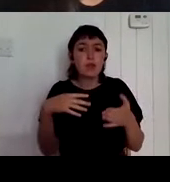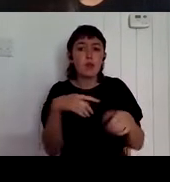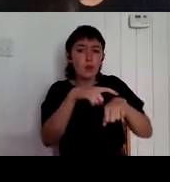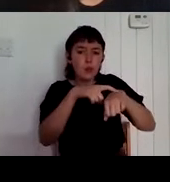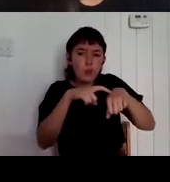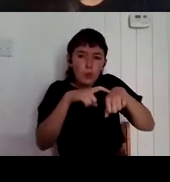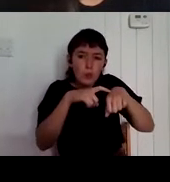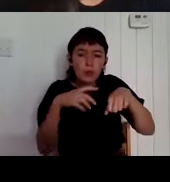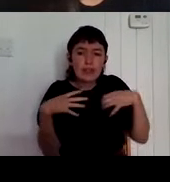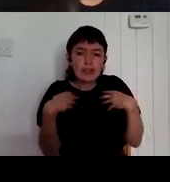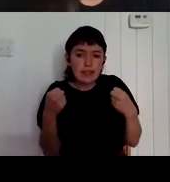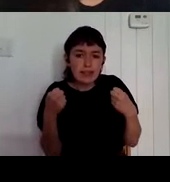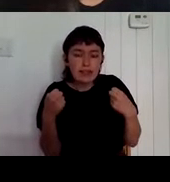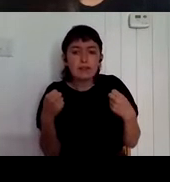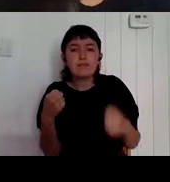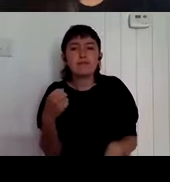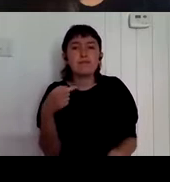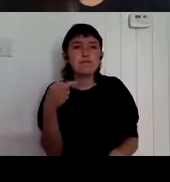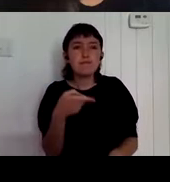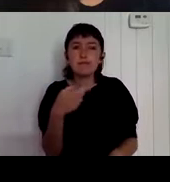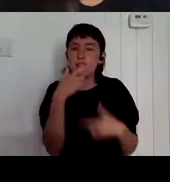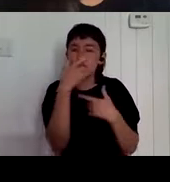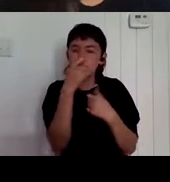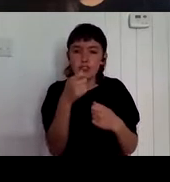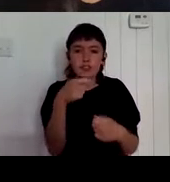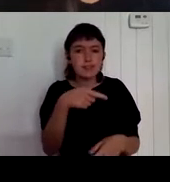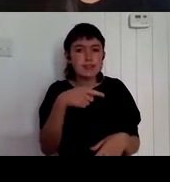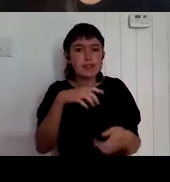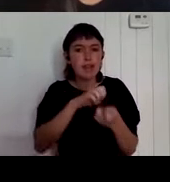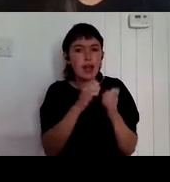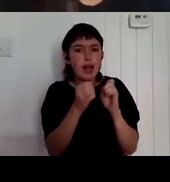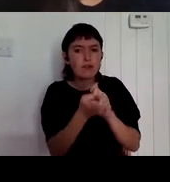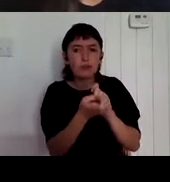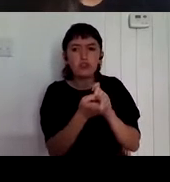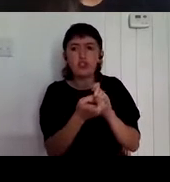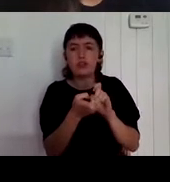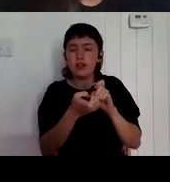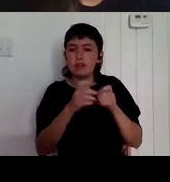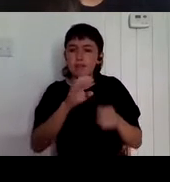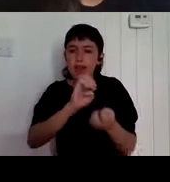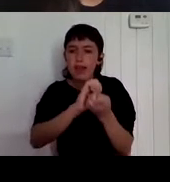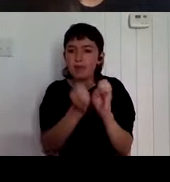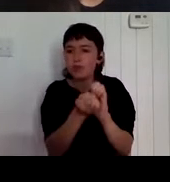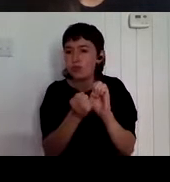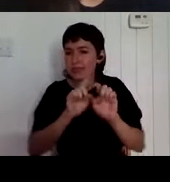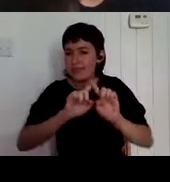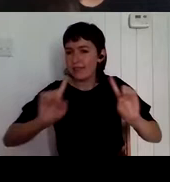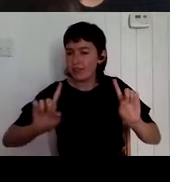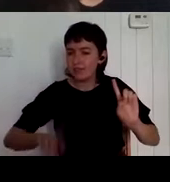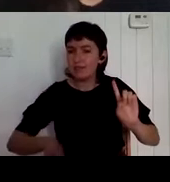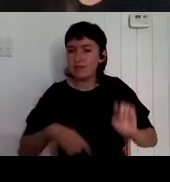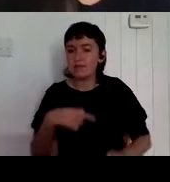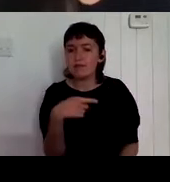a little different and perhaps a little simpler in the mechanism. And so, this is why I study